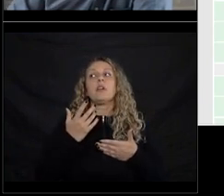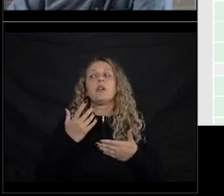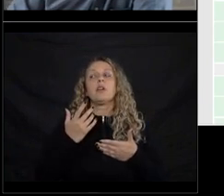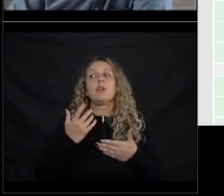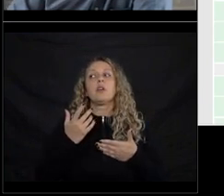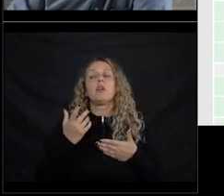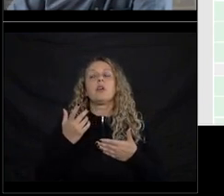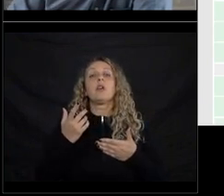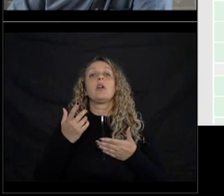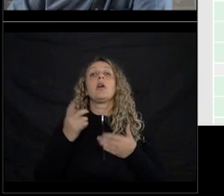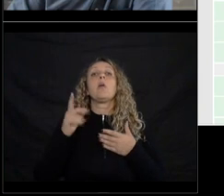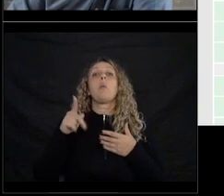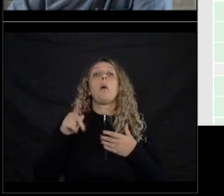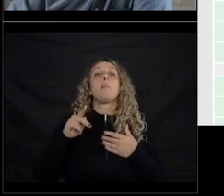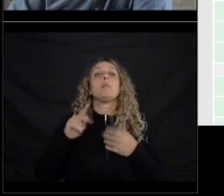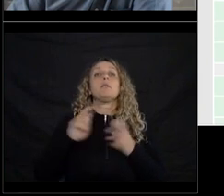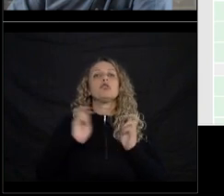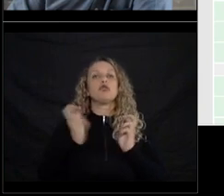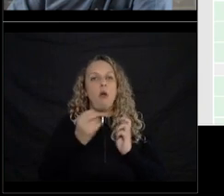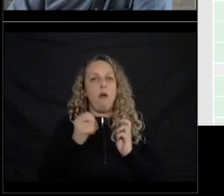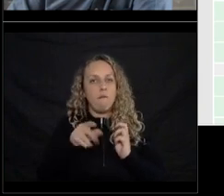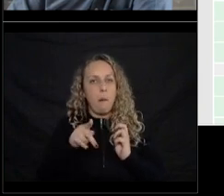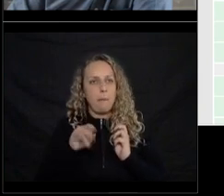Beach County, a program of